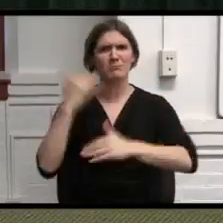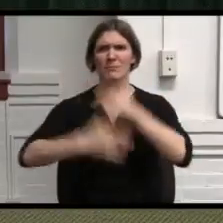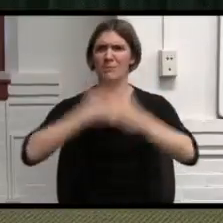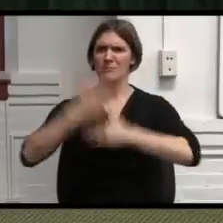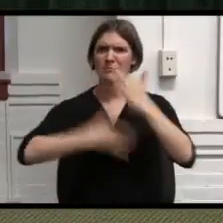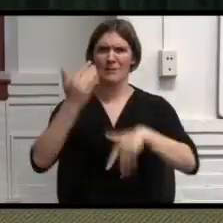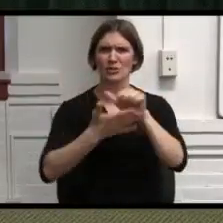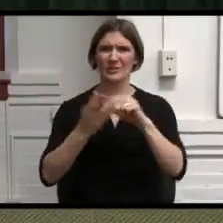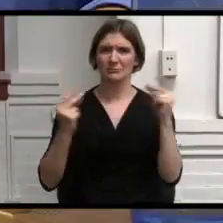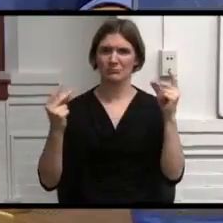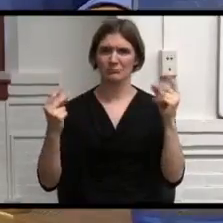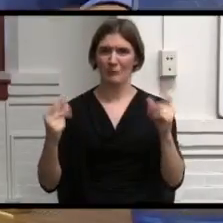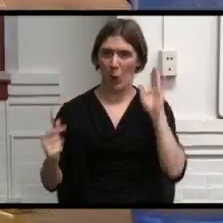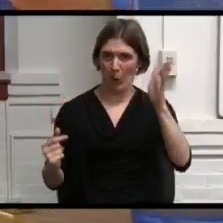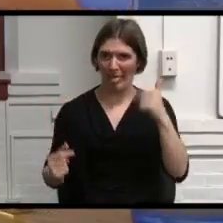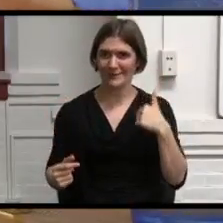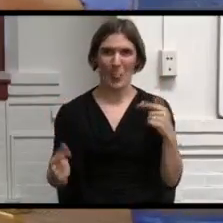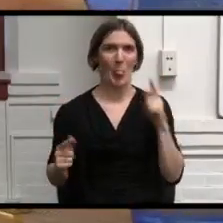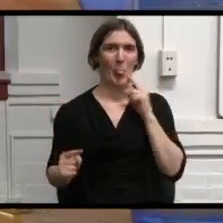along.